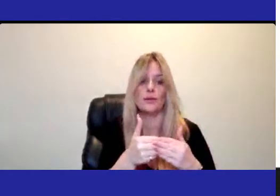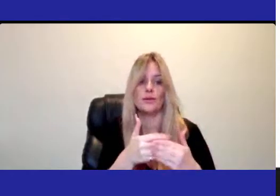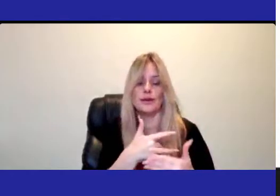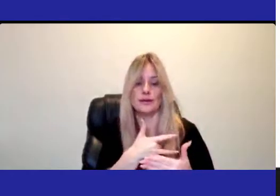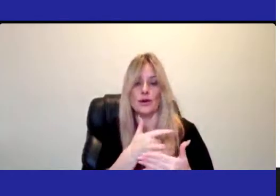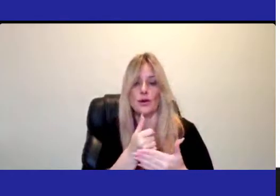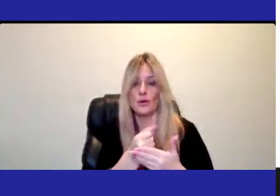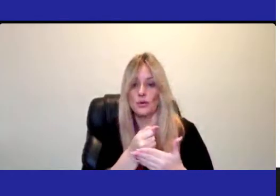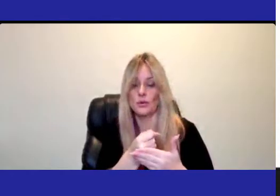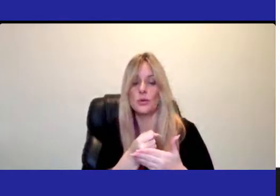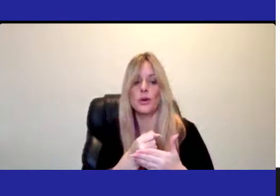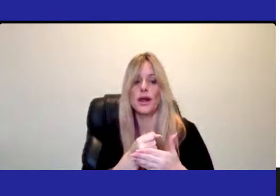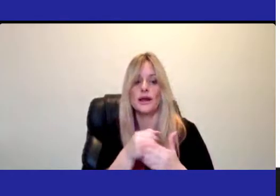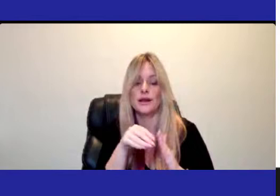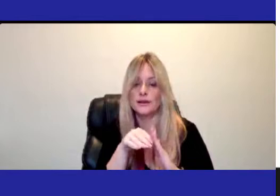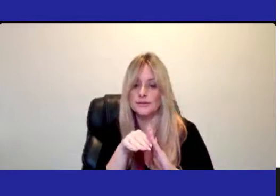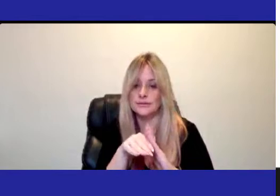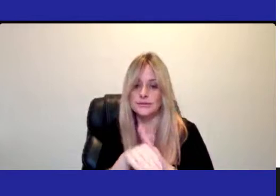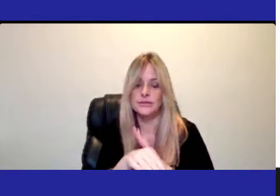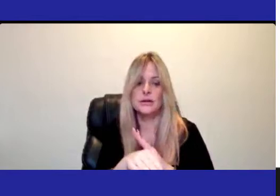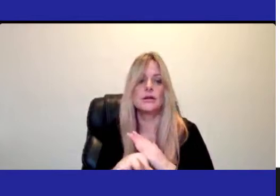worsening. It